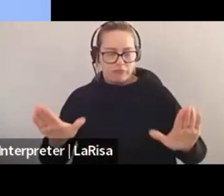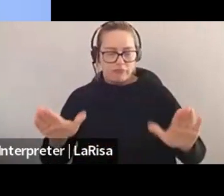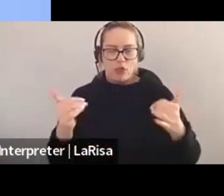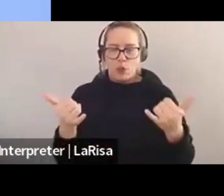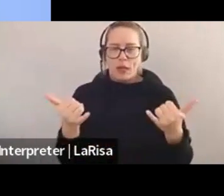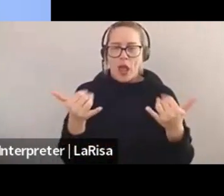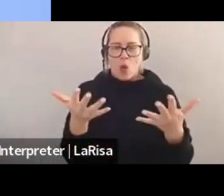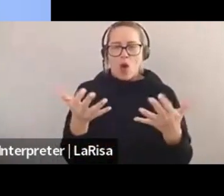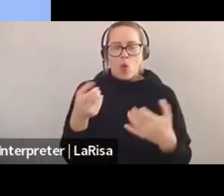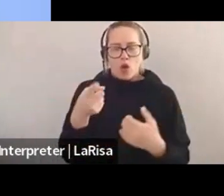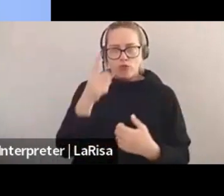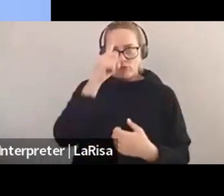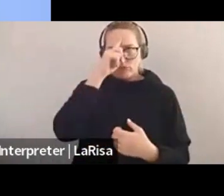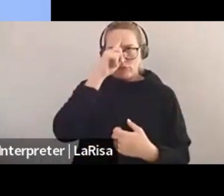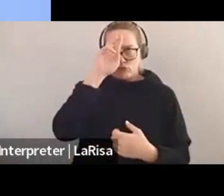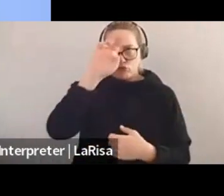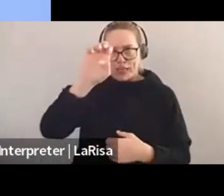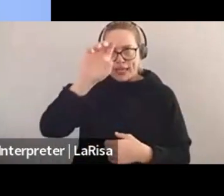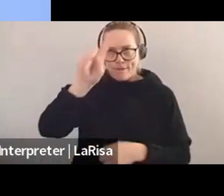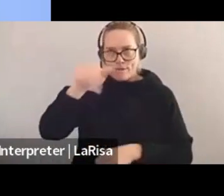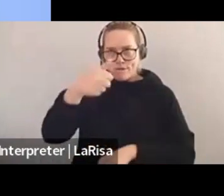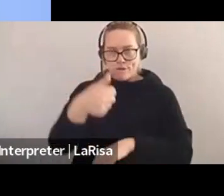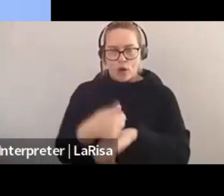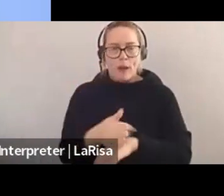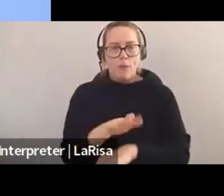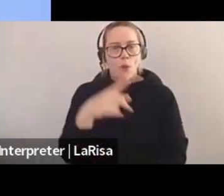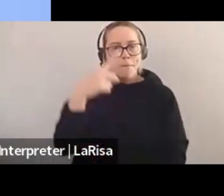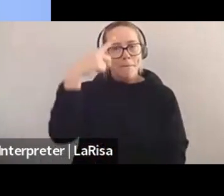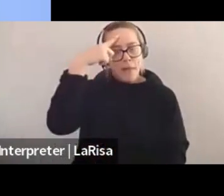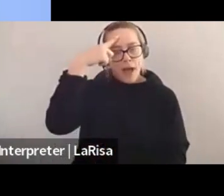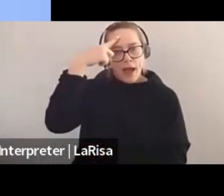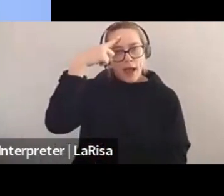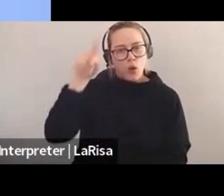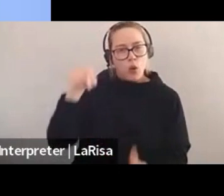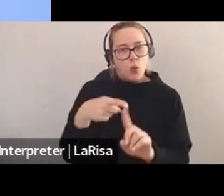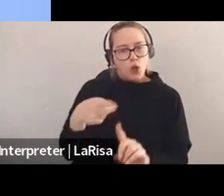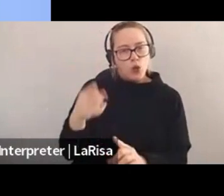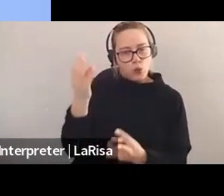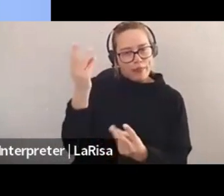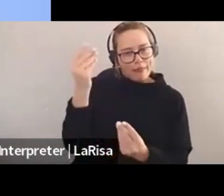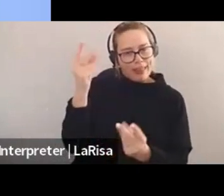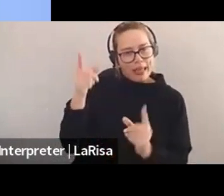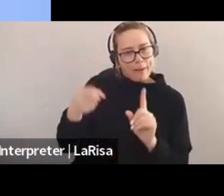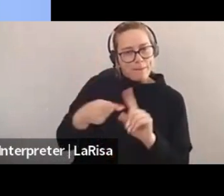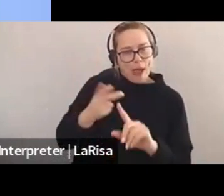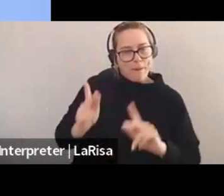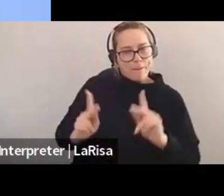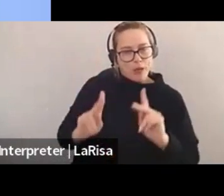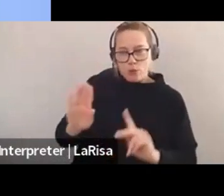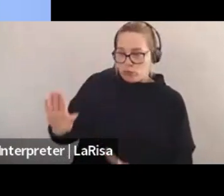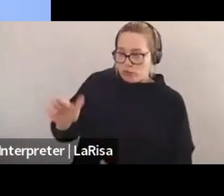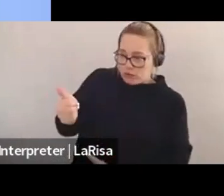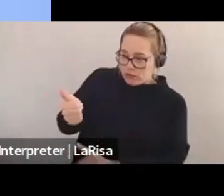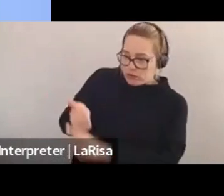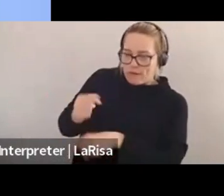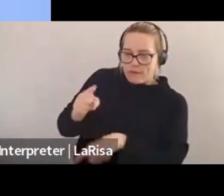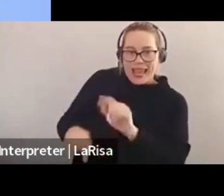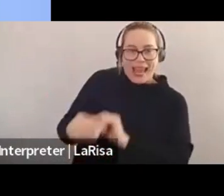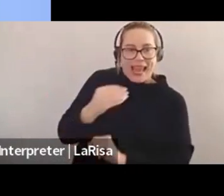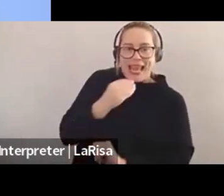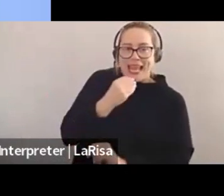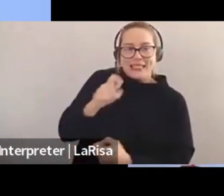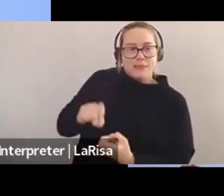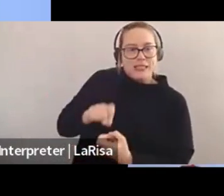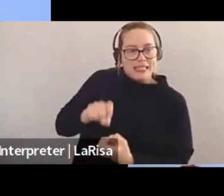So I want you to kind of reframe this information in your mind by thinking about somebody who can't